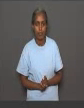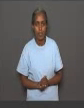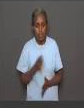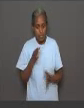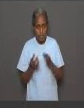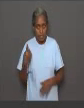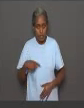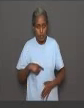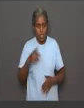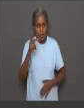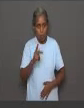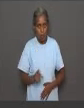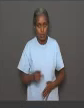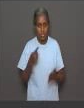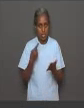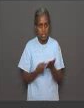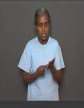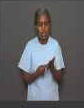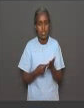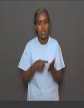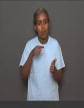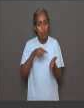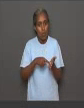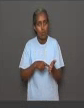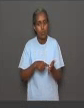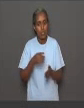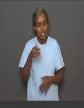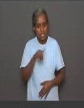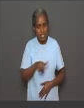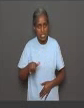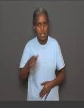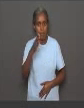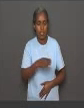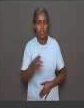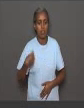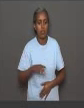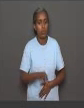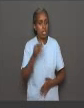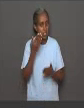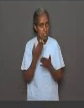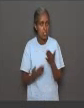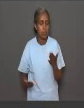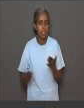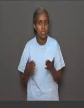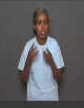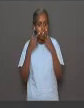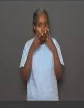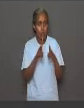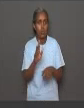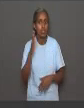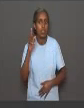If we plot these points on the same graph, we get something that looks like